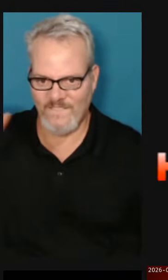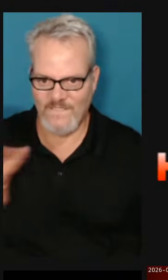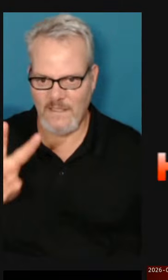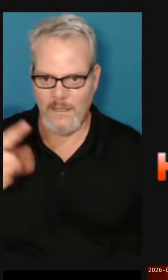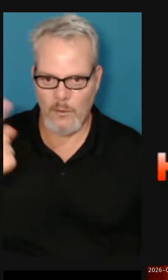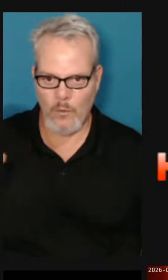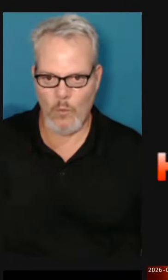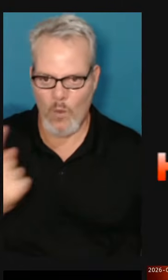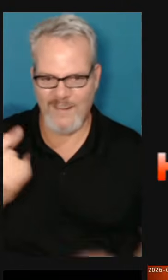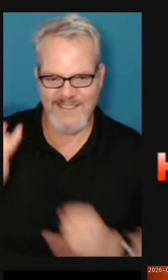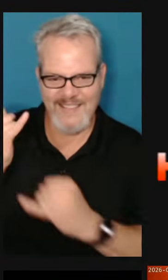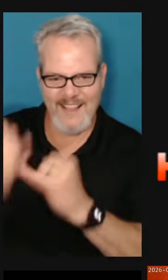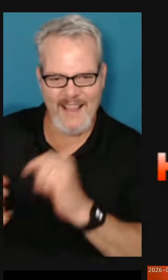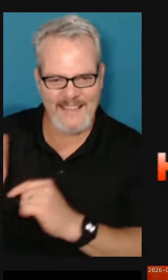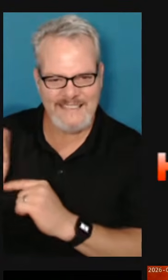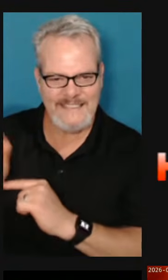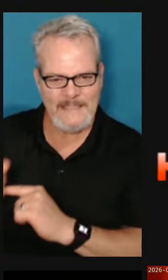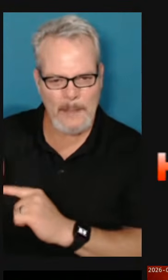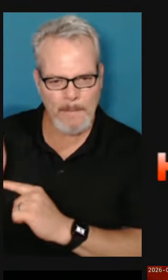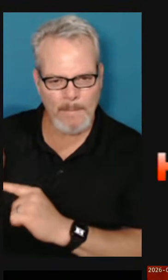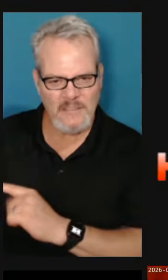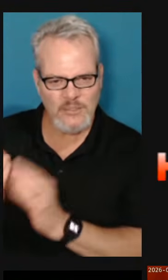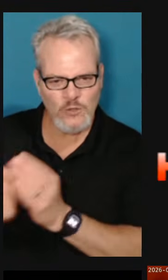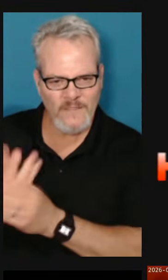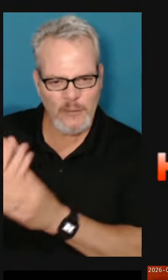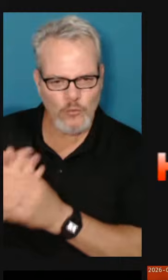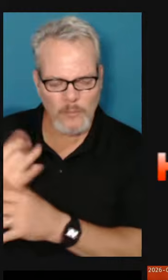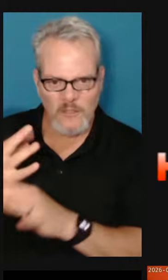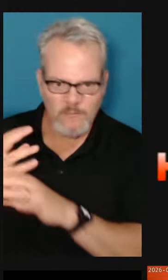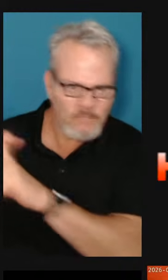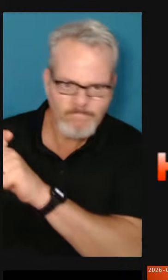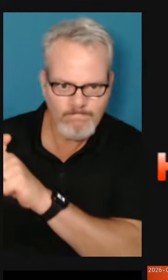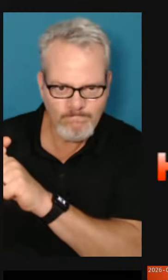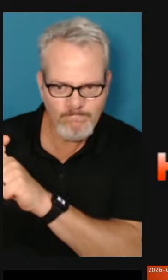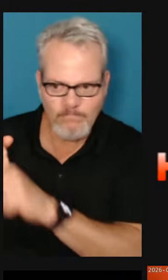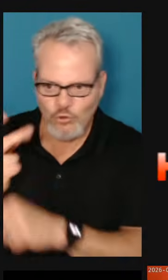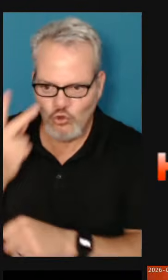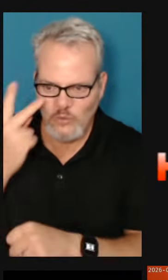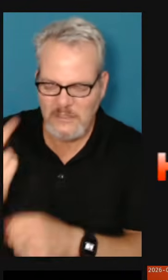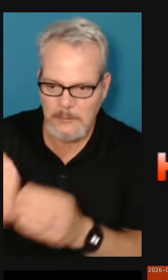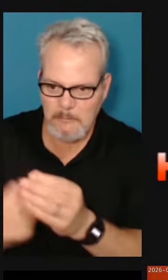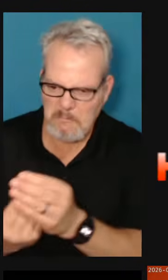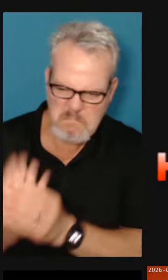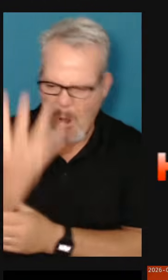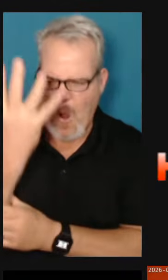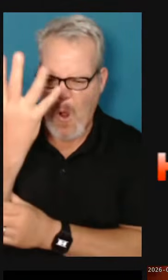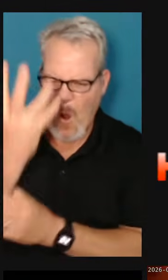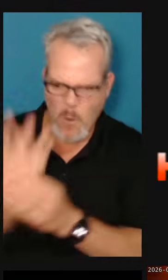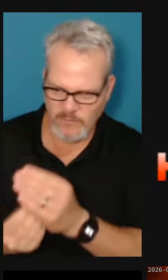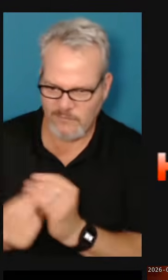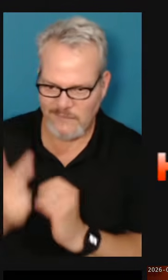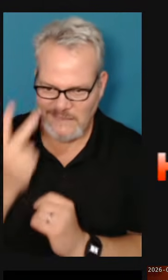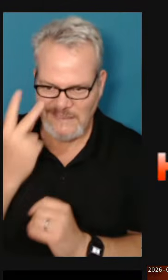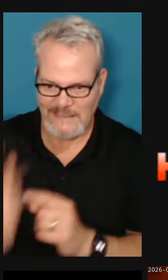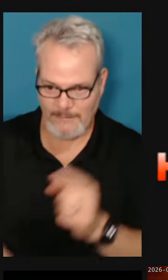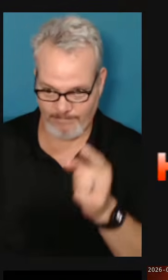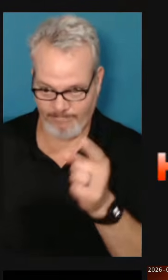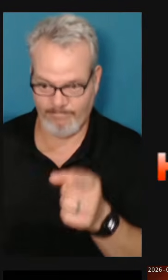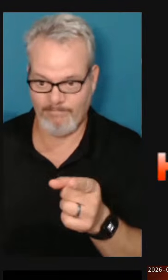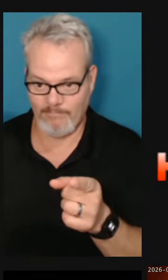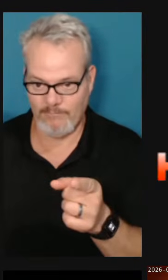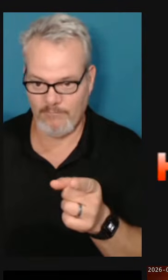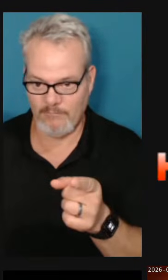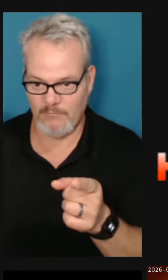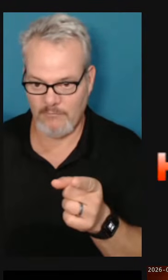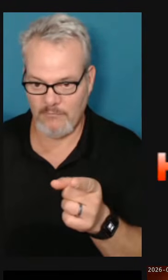10 minutes of the eruption or so, sped up so you can see that burst that happens right there at the end, followed by all the gas. Here comes